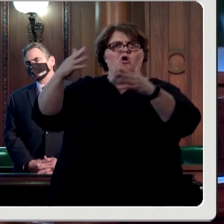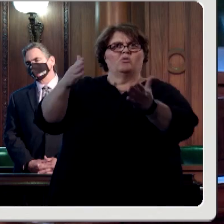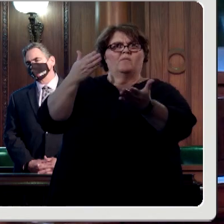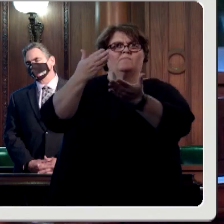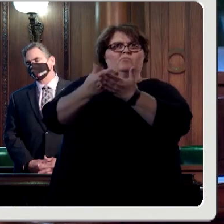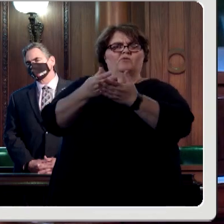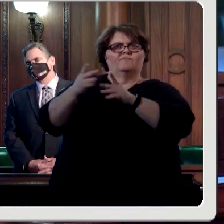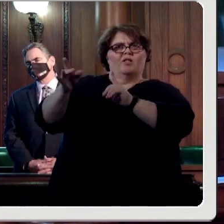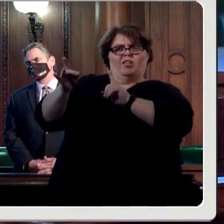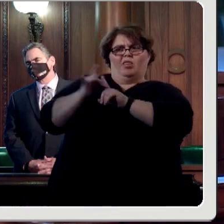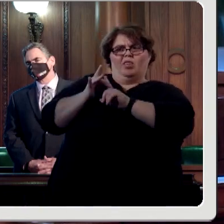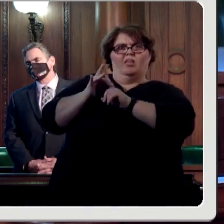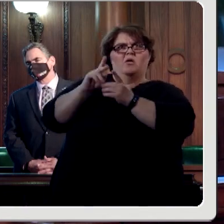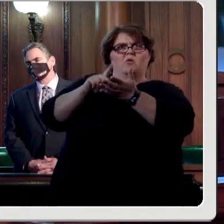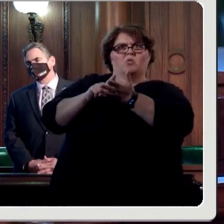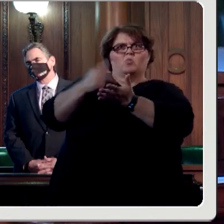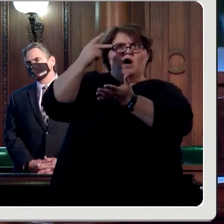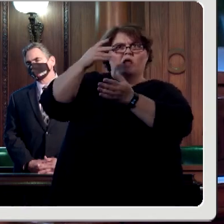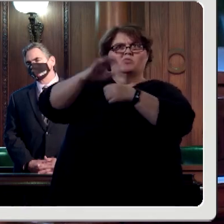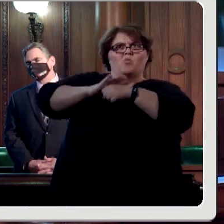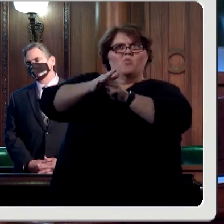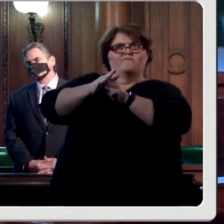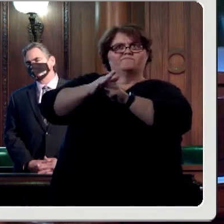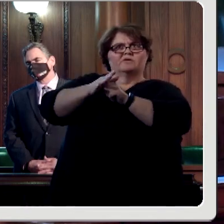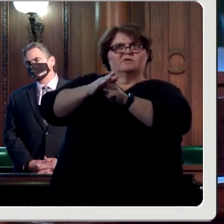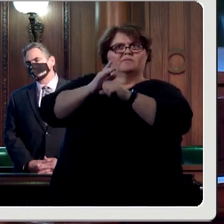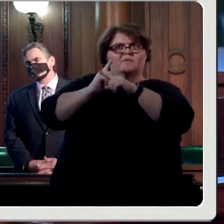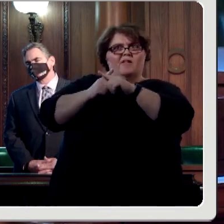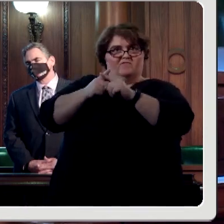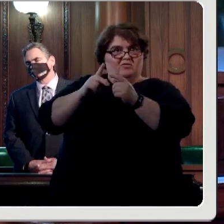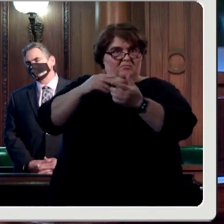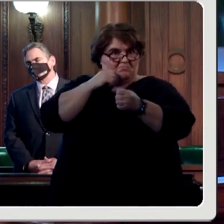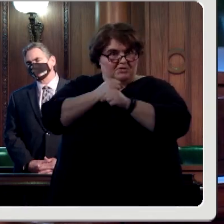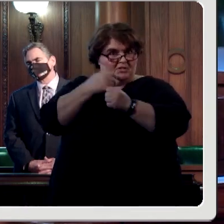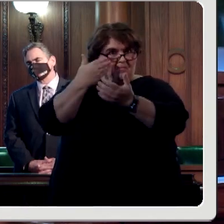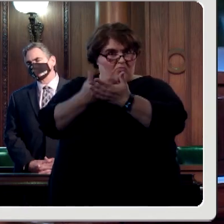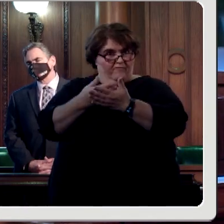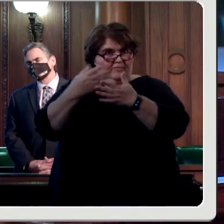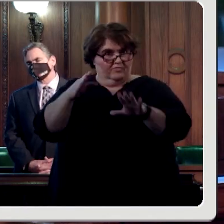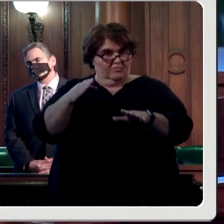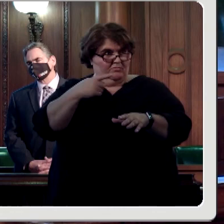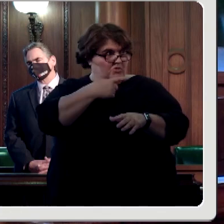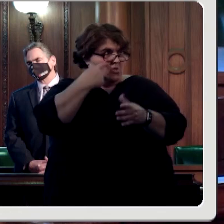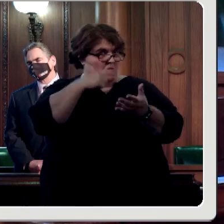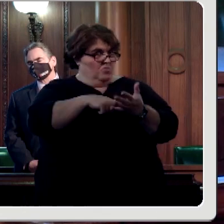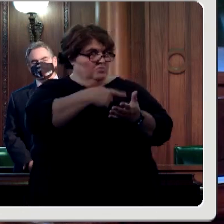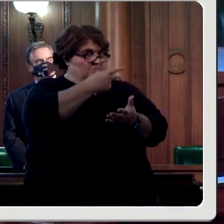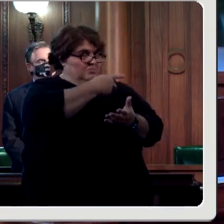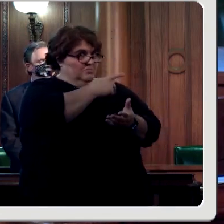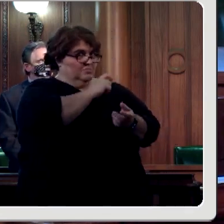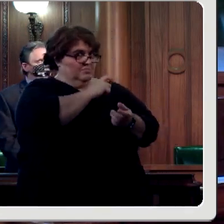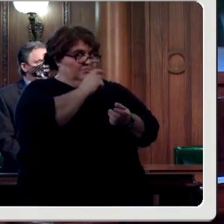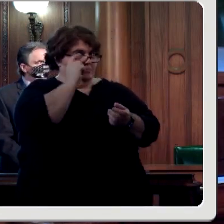are going to be like keeping a closer eye on in your own health communities to see maybe? Someone take it.